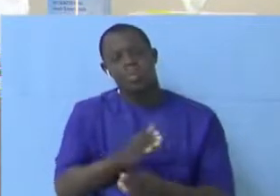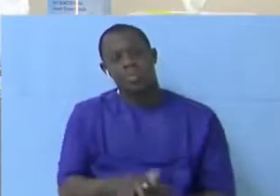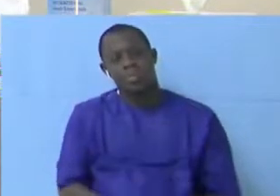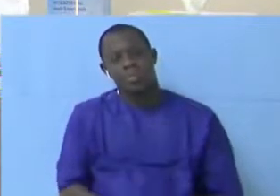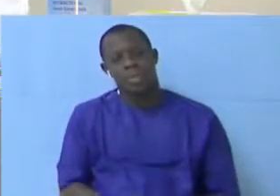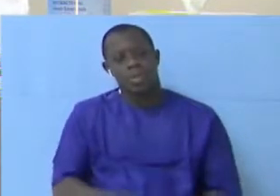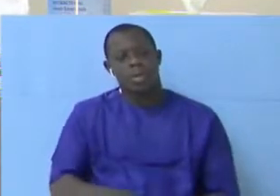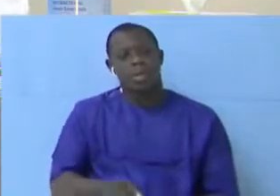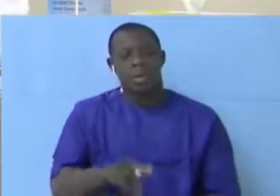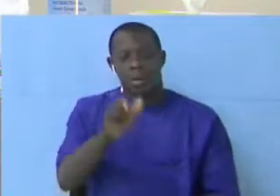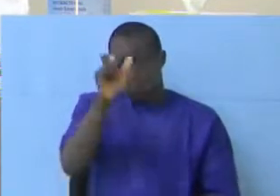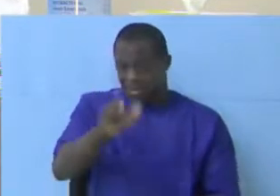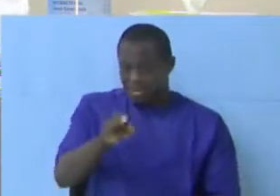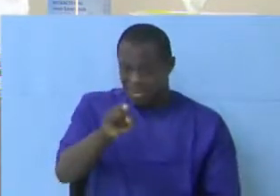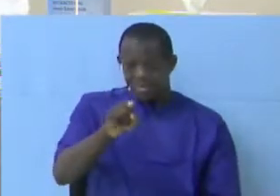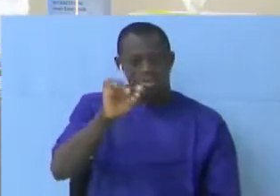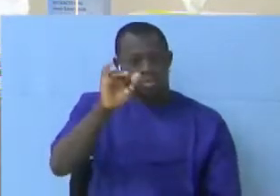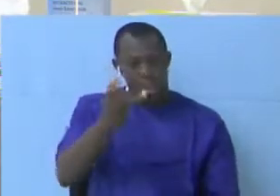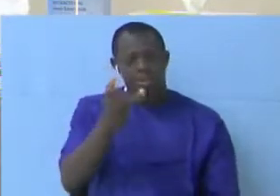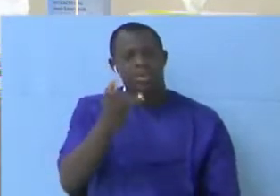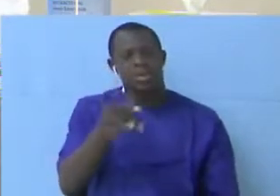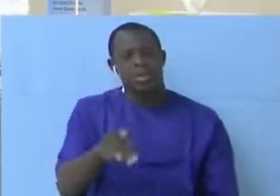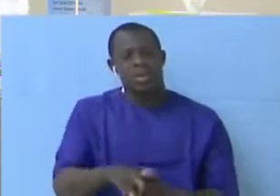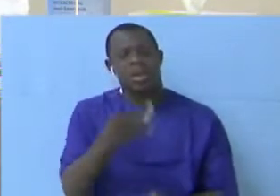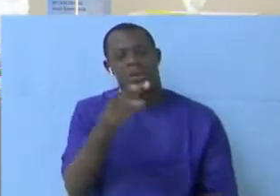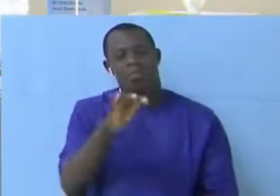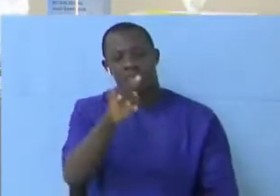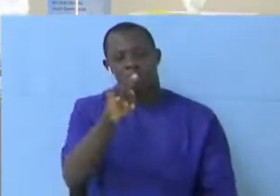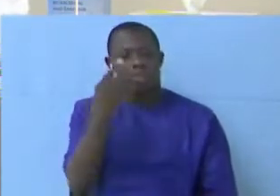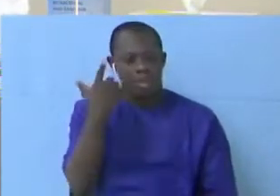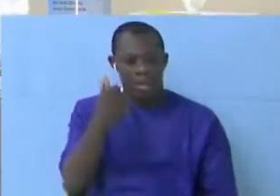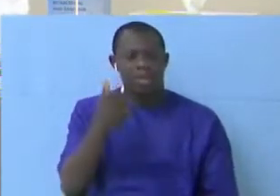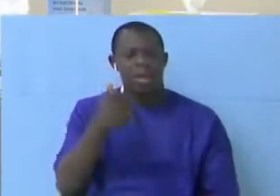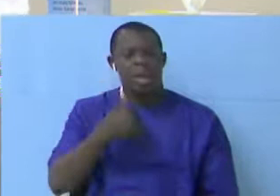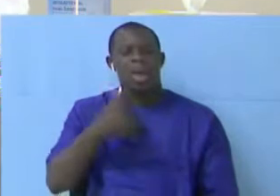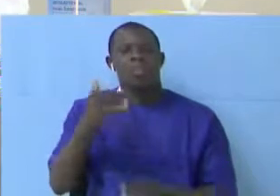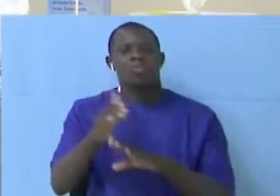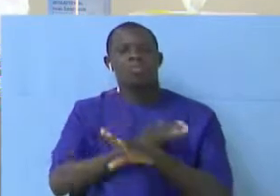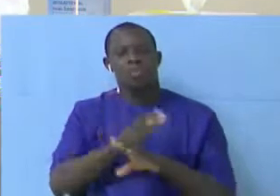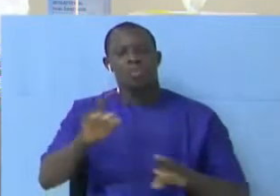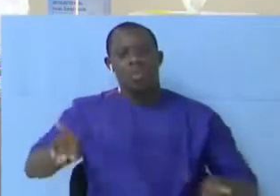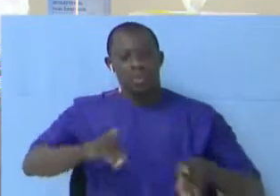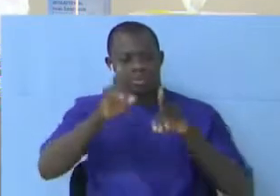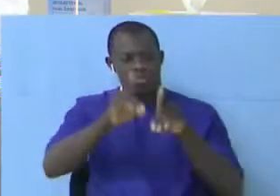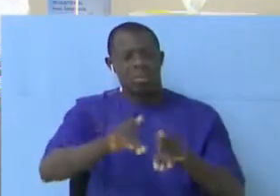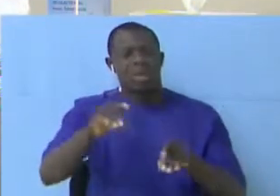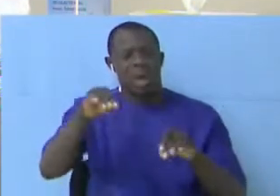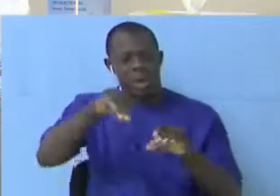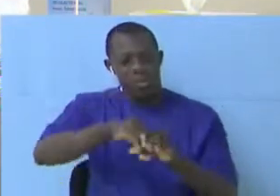Lantombong, yes. Lantombong, ha? If you like, I was involved in the